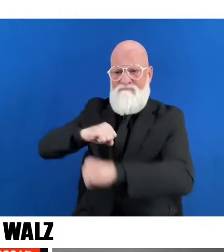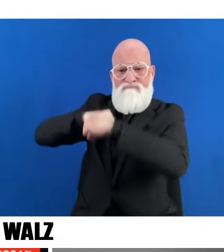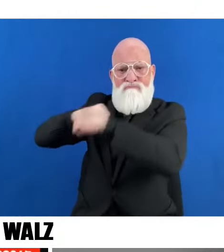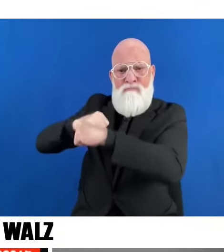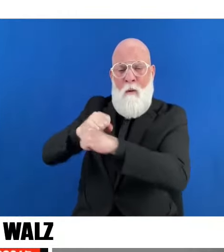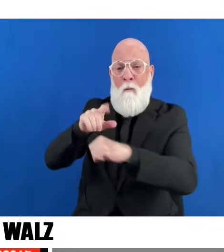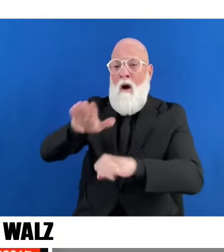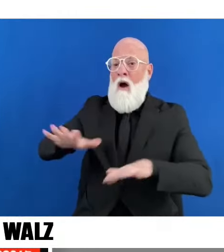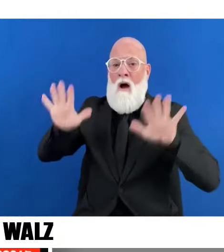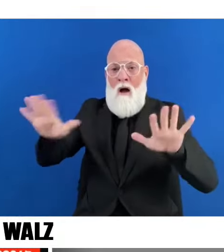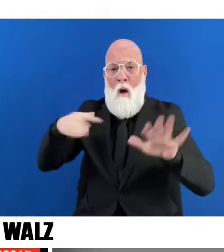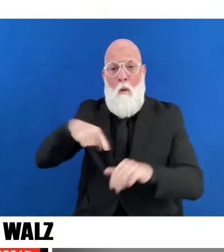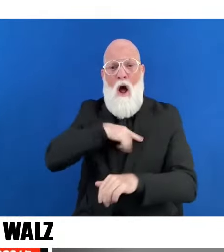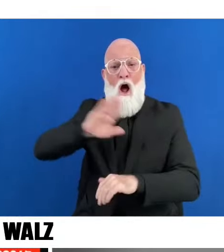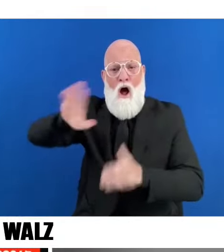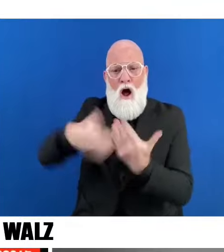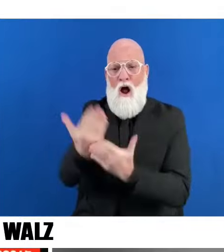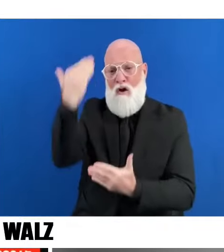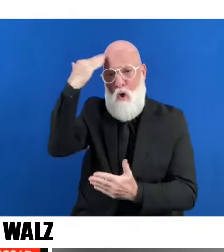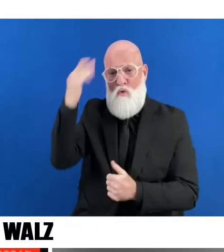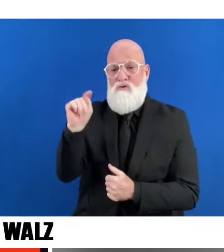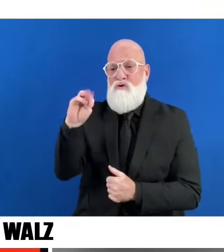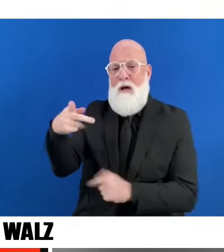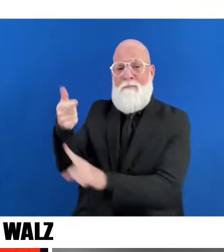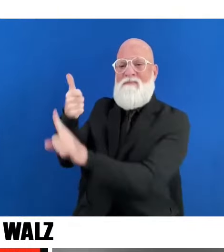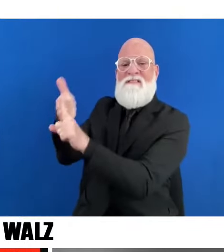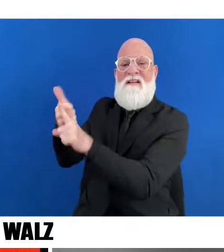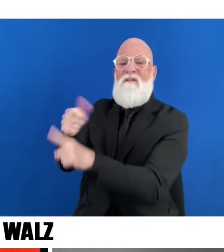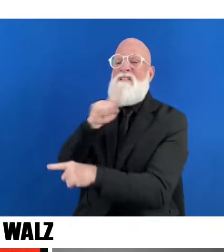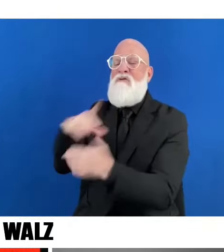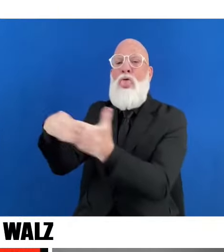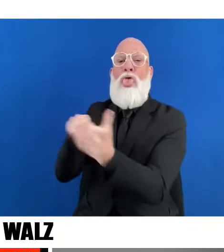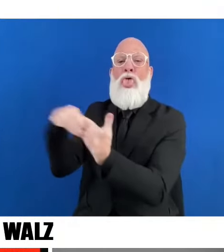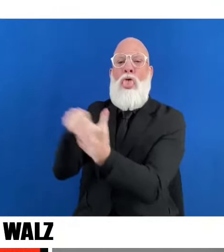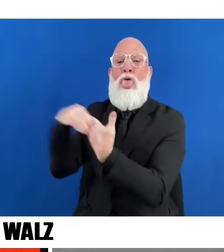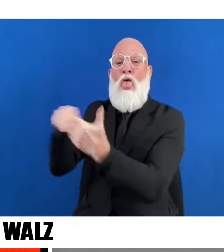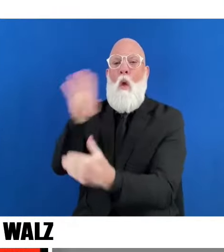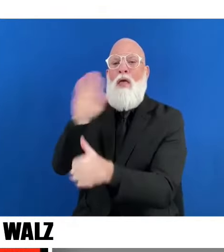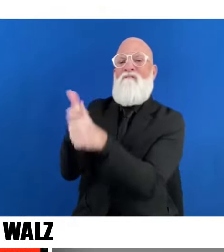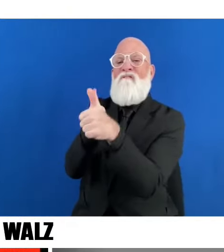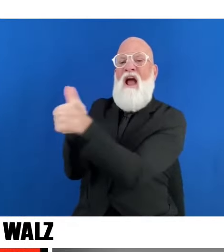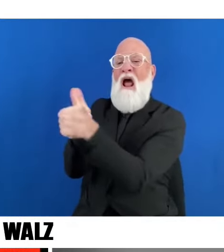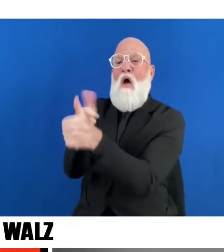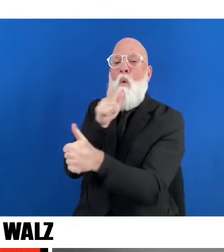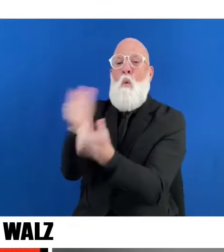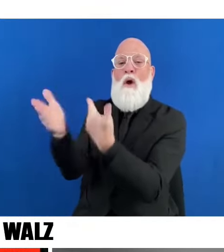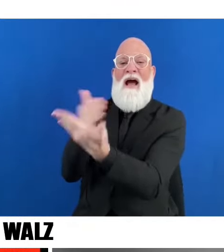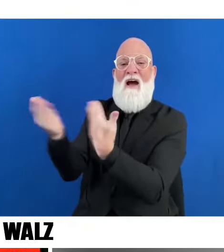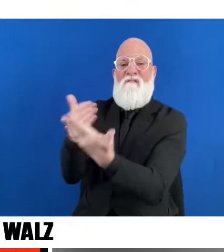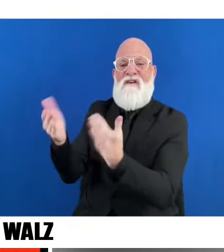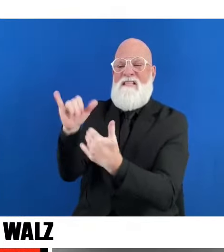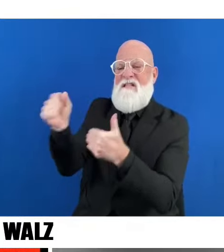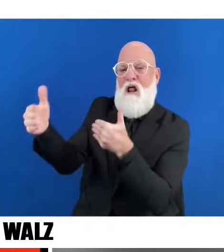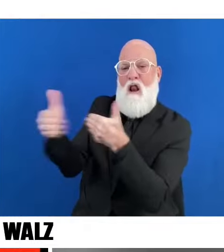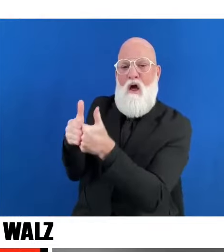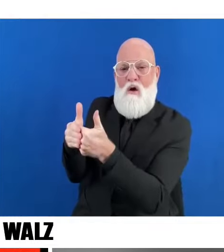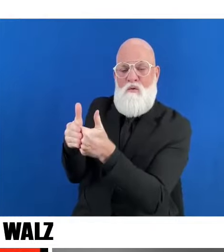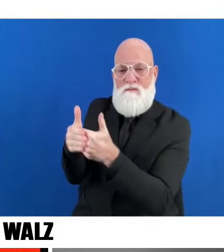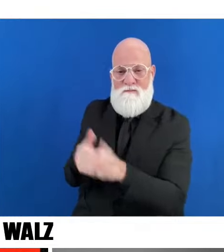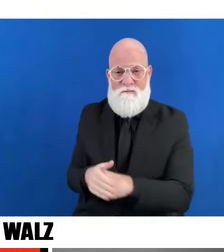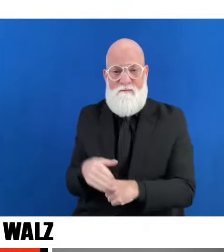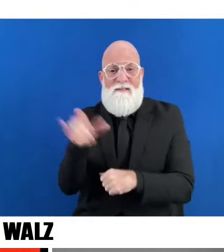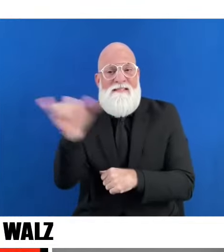whoever has the most flattery or where it makes sense to him. Steady leadership like you witnessed today, like you witnessed in April. Both Iranian